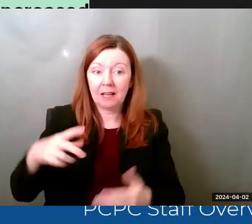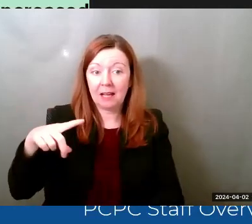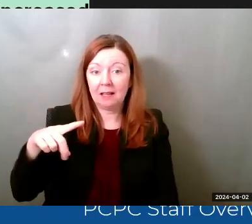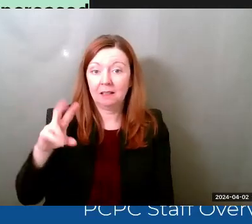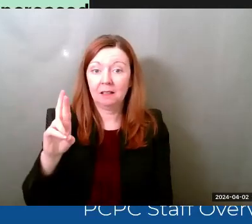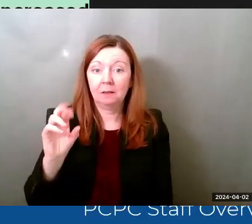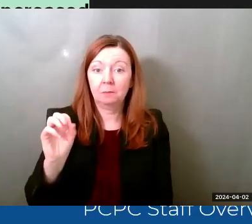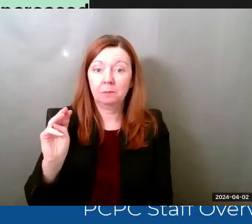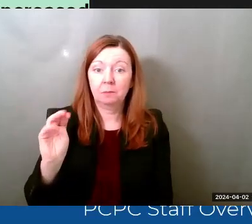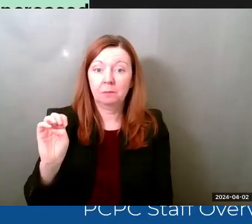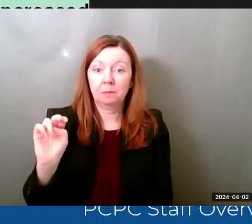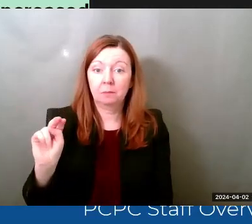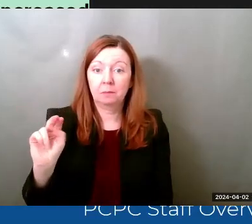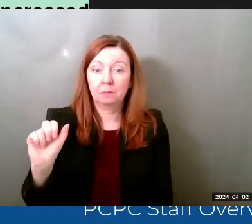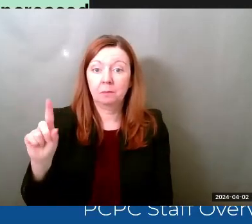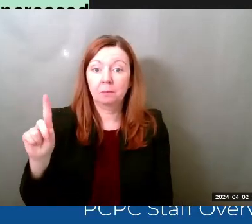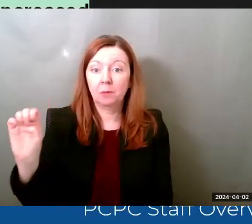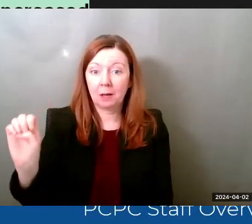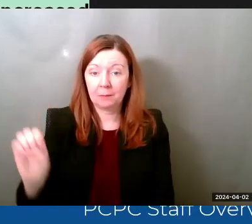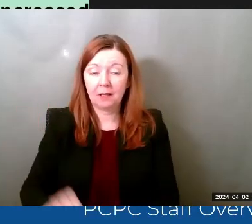promenade.